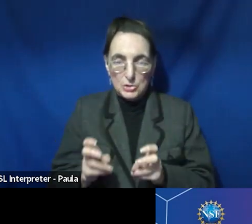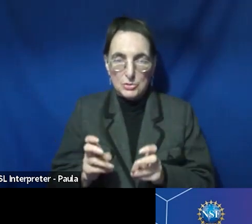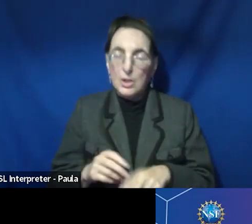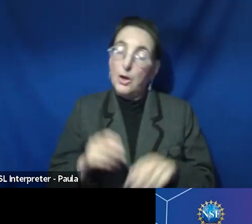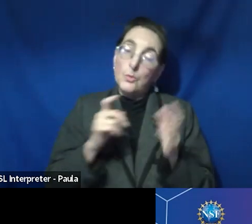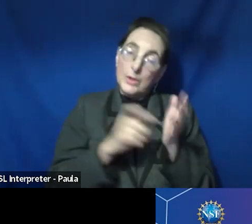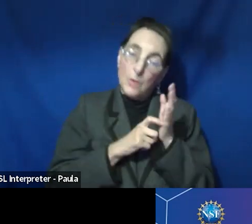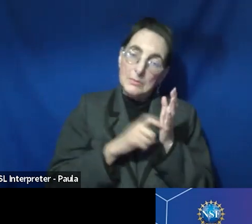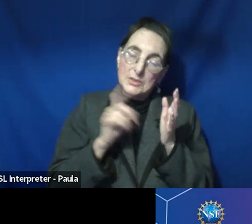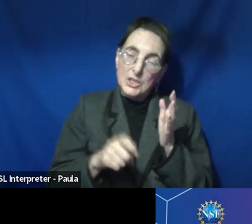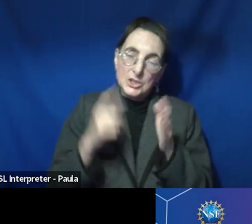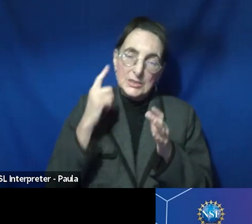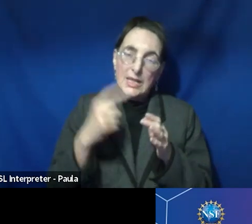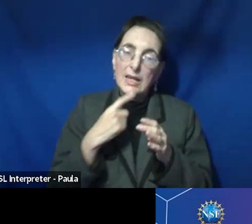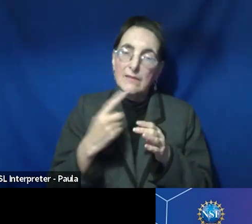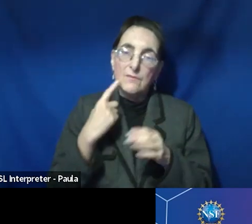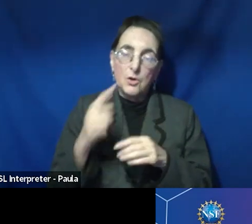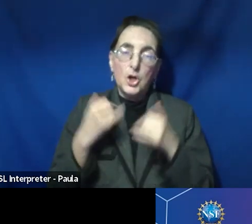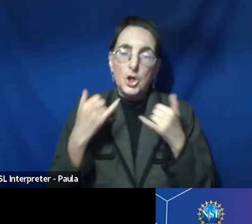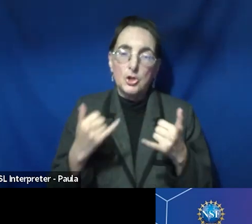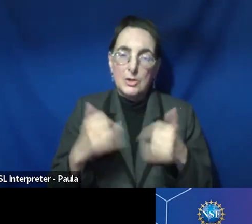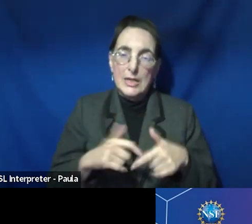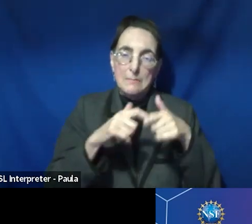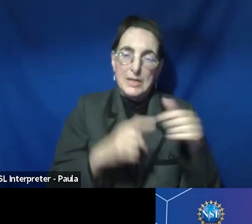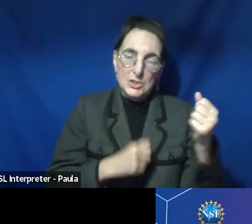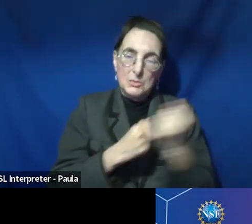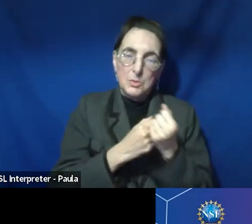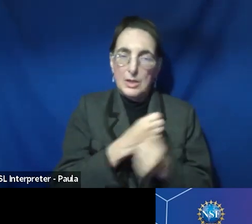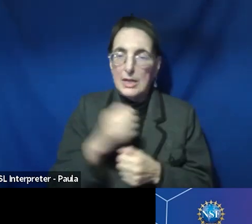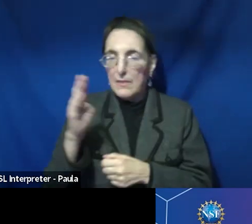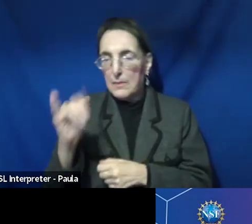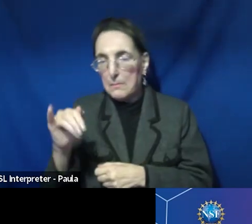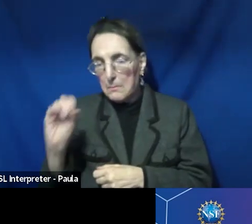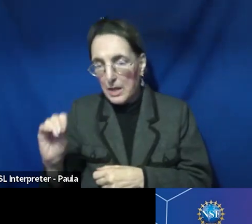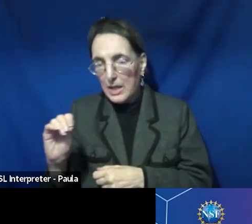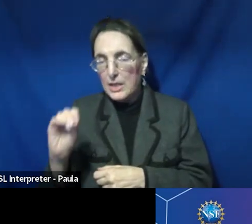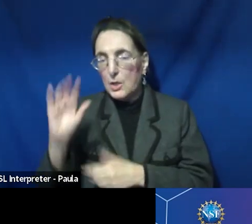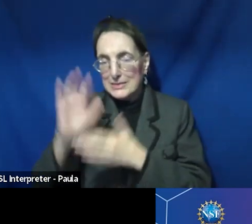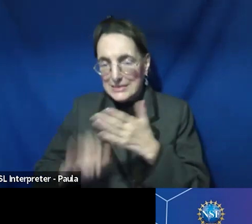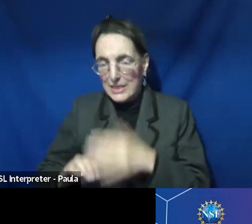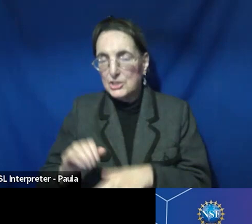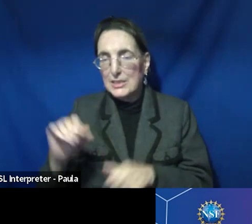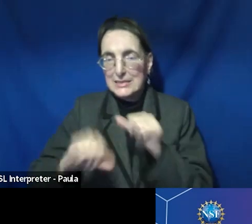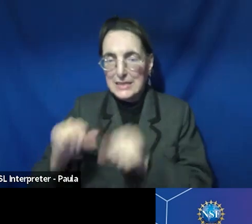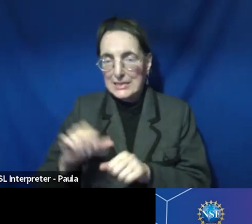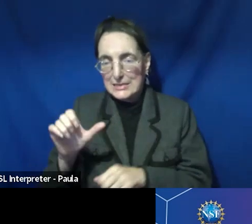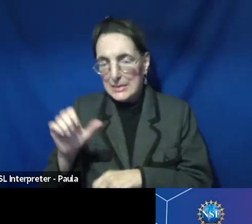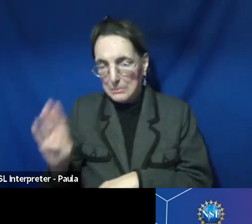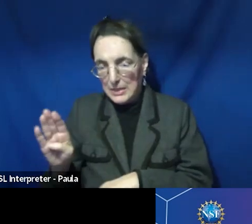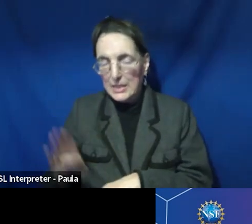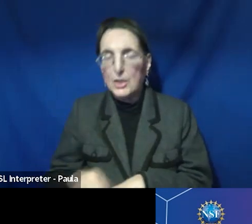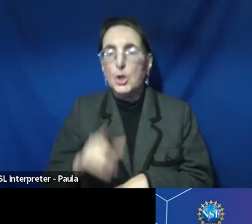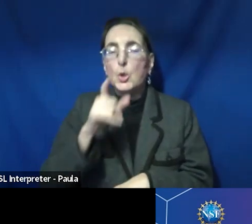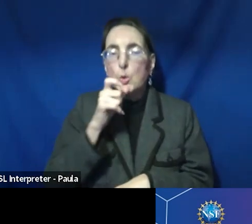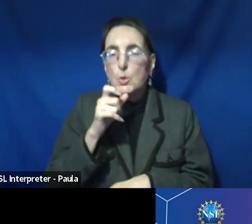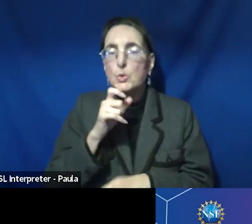requirements, I should say, for current and pending support and the biographical sketch in Science CV, namely being who is doing the